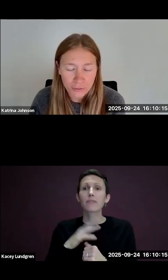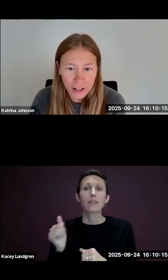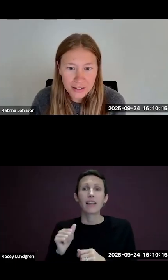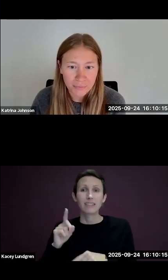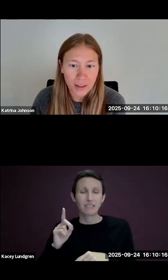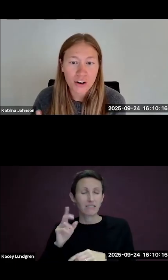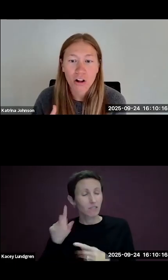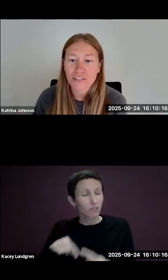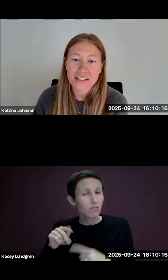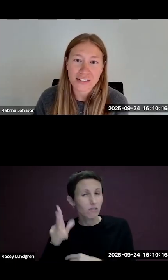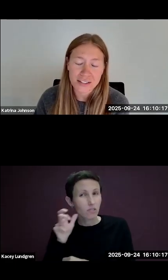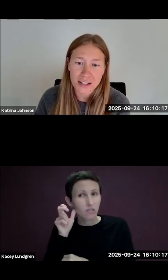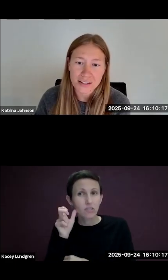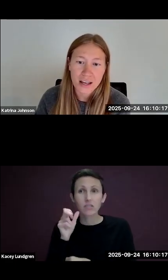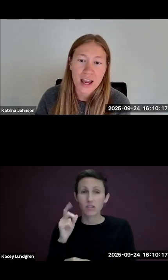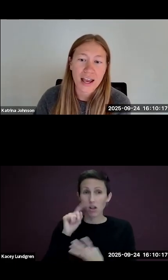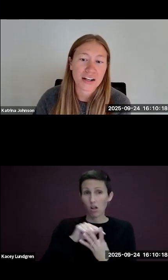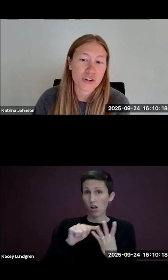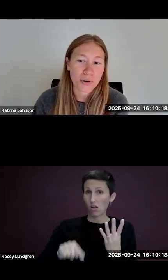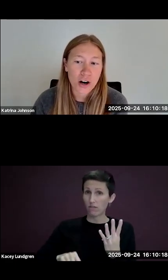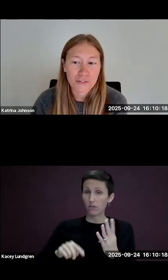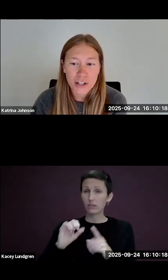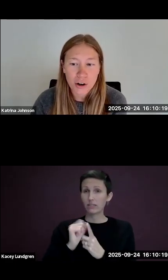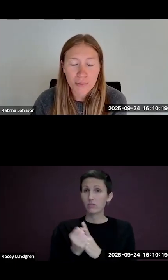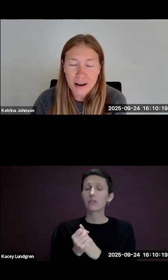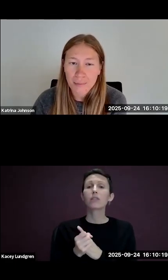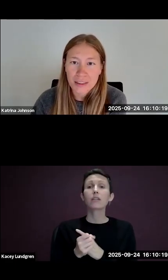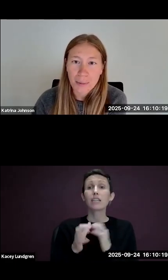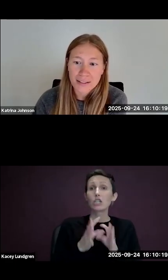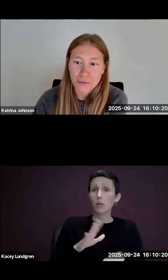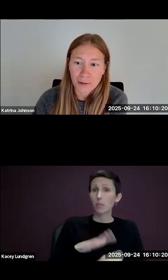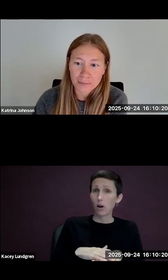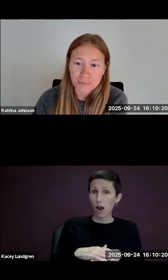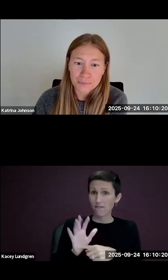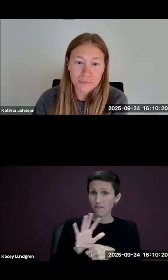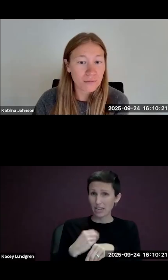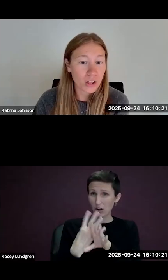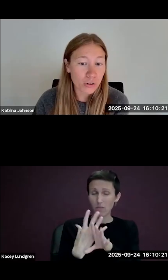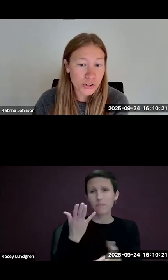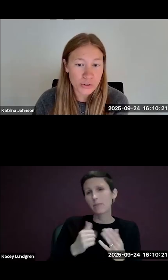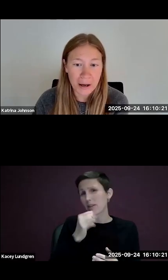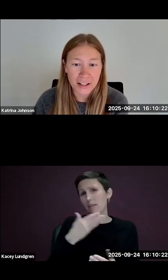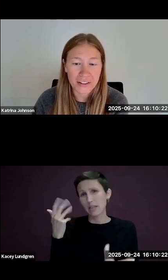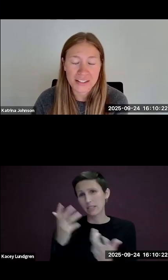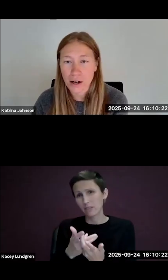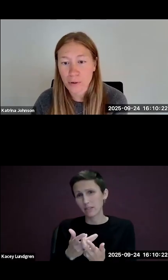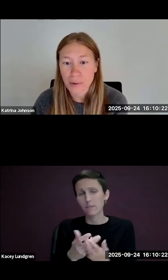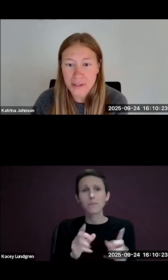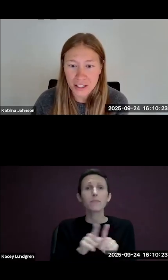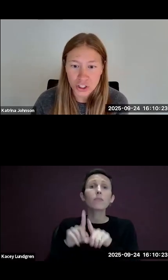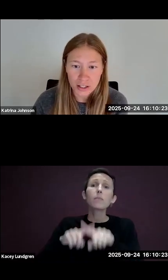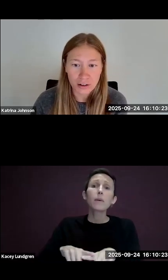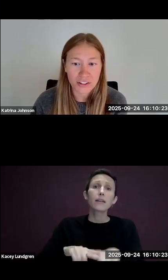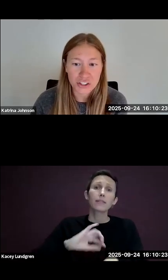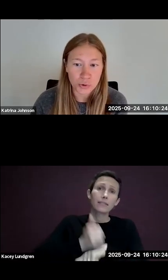hear through the device. In all of these instances, an interpreter on video may not be the best fit. Also, depending on the setup